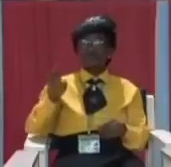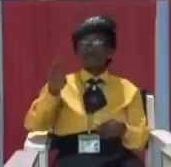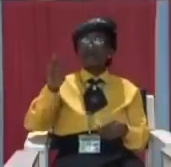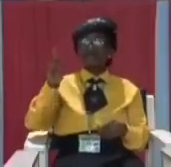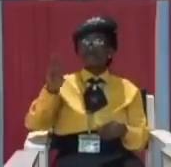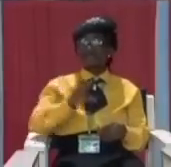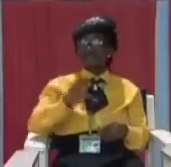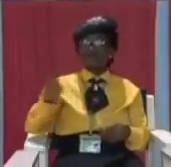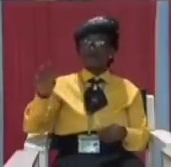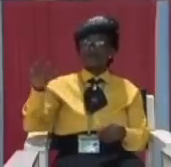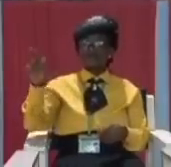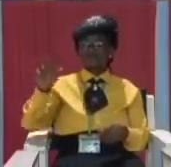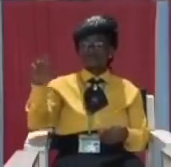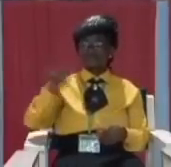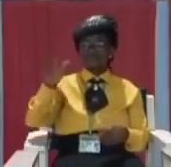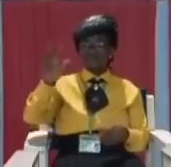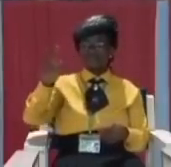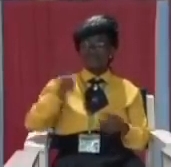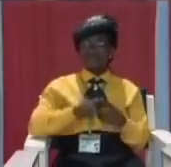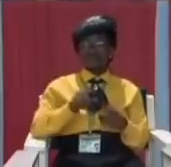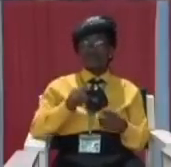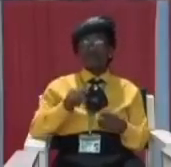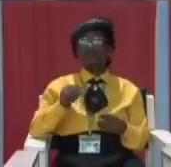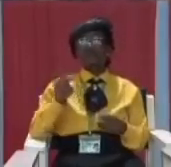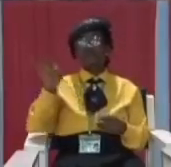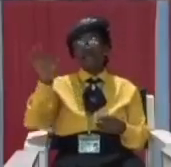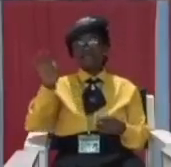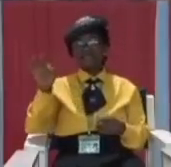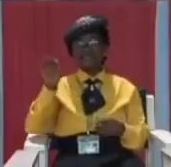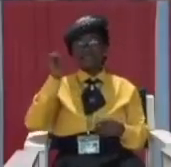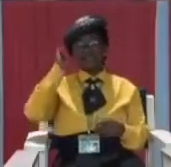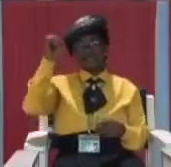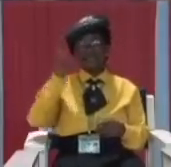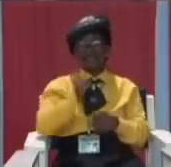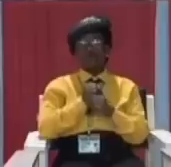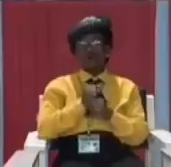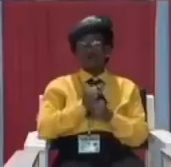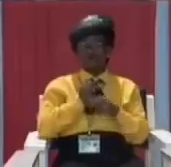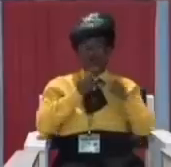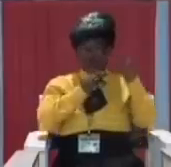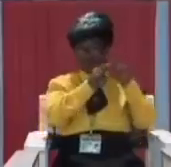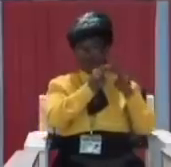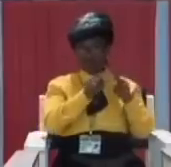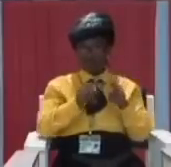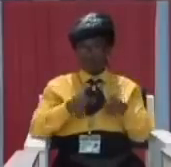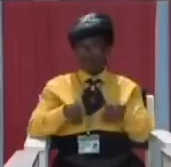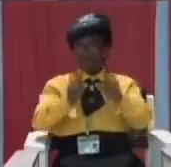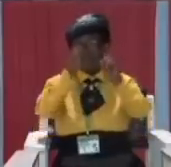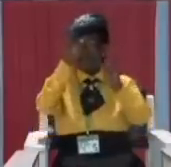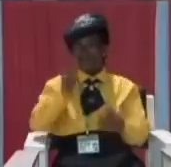13 to 19, he was getting revelation directly from God.